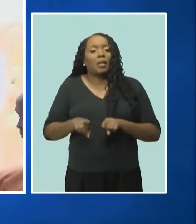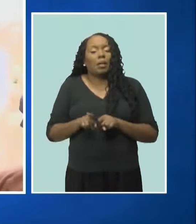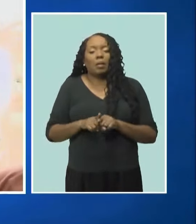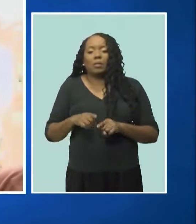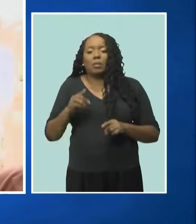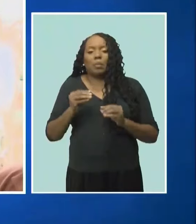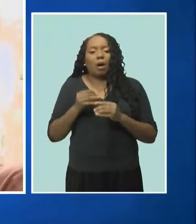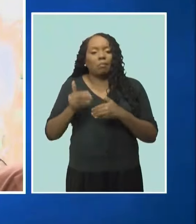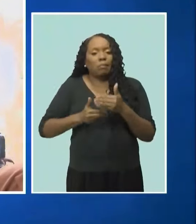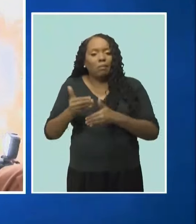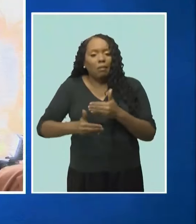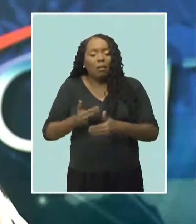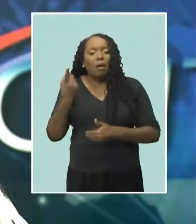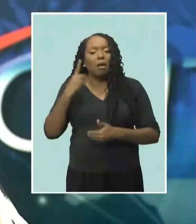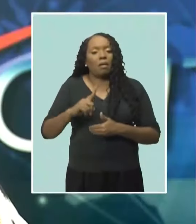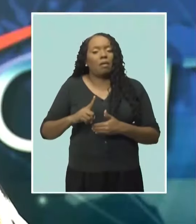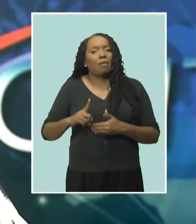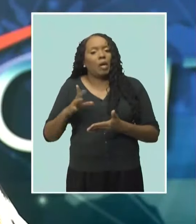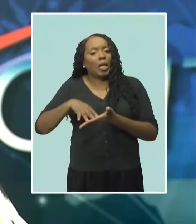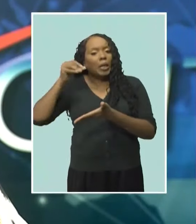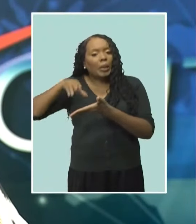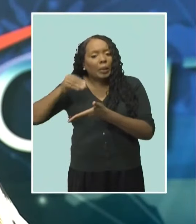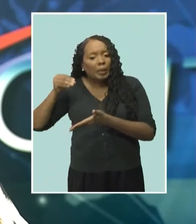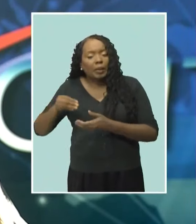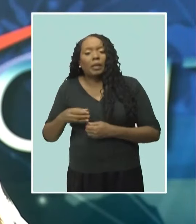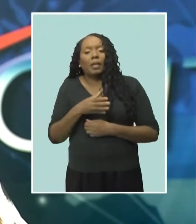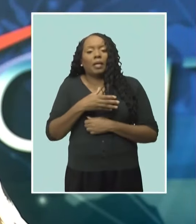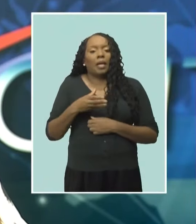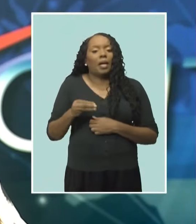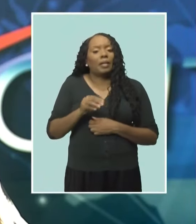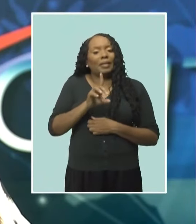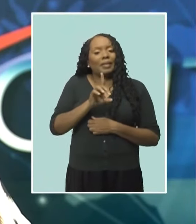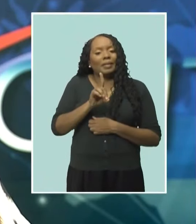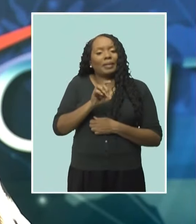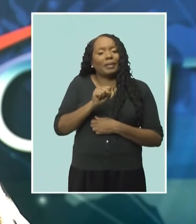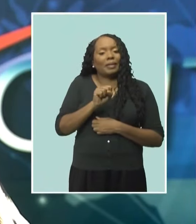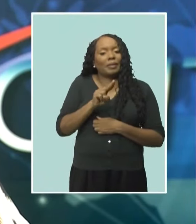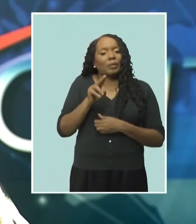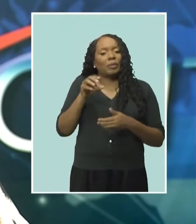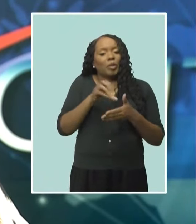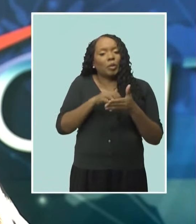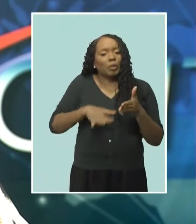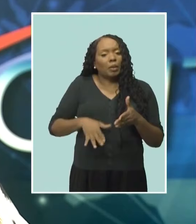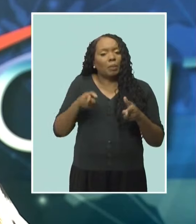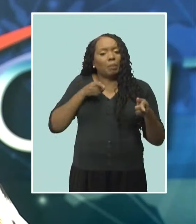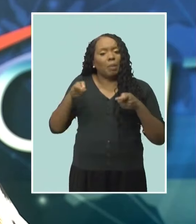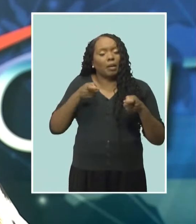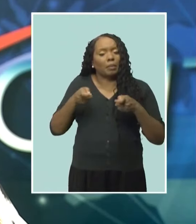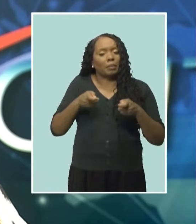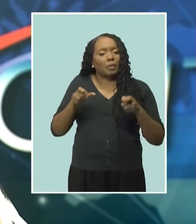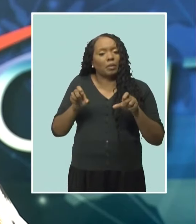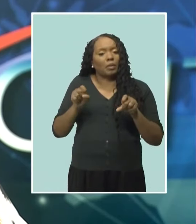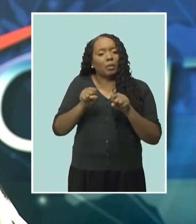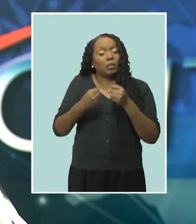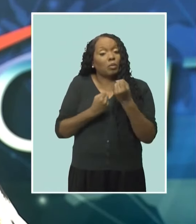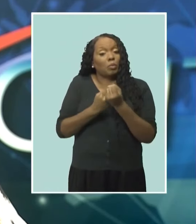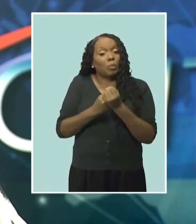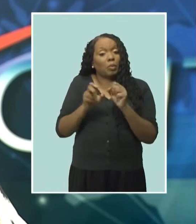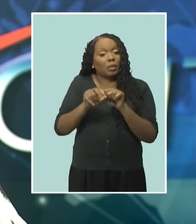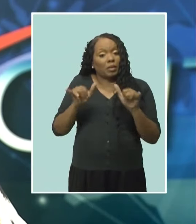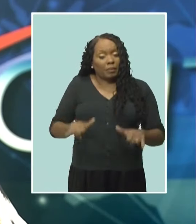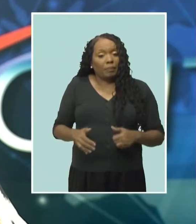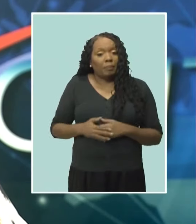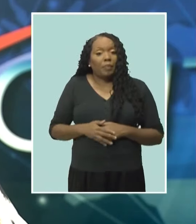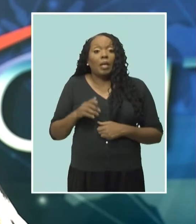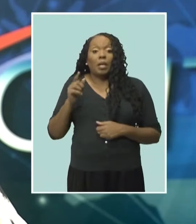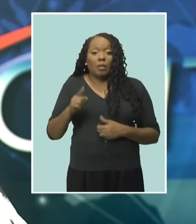course delivery, and DSU student management and support system. The minister says persons who successfully complete the program will